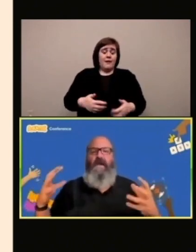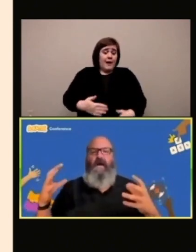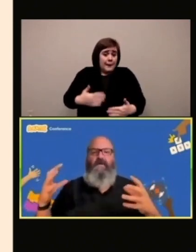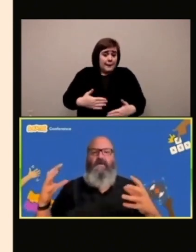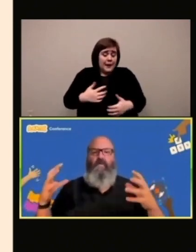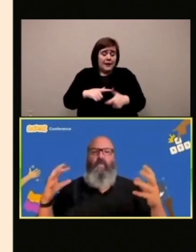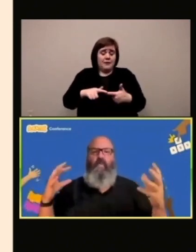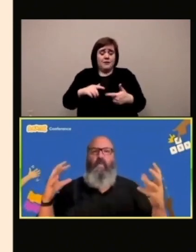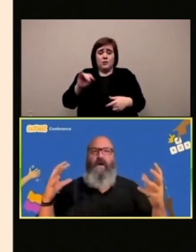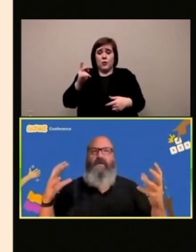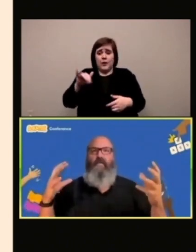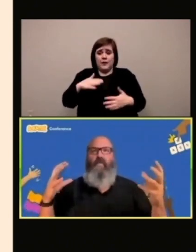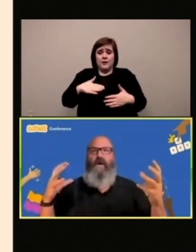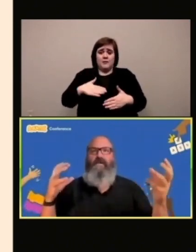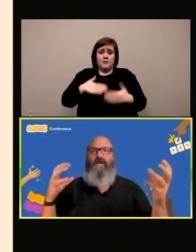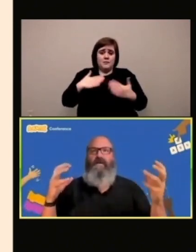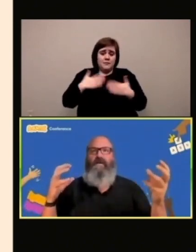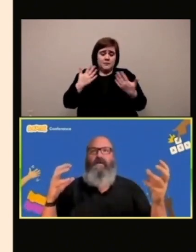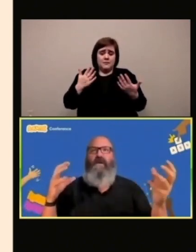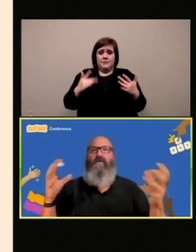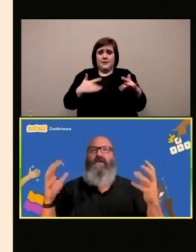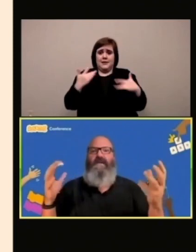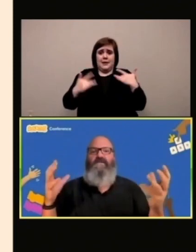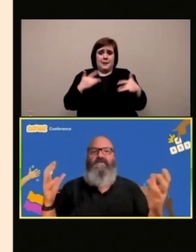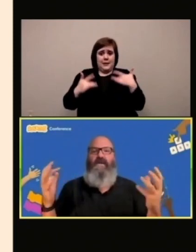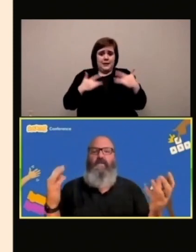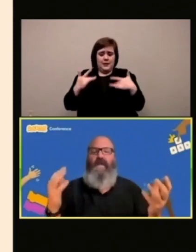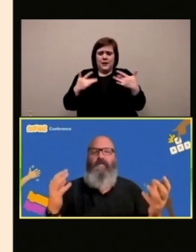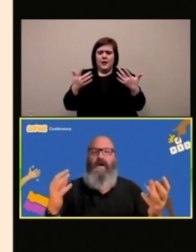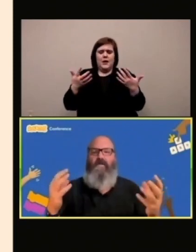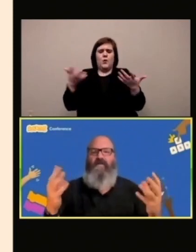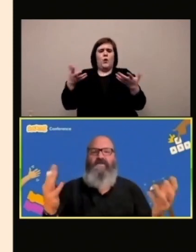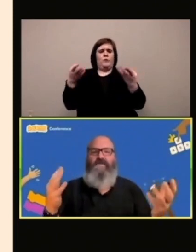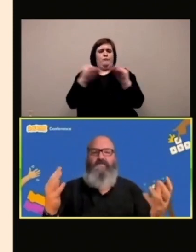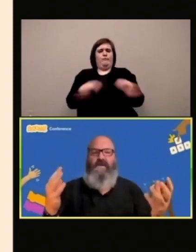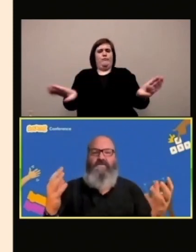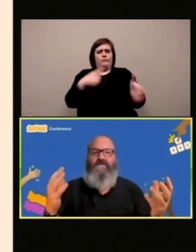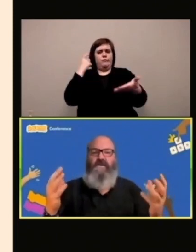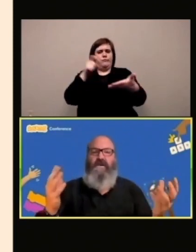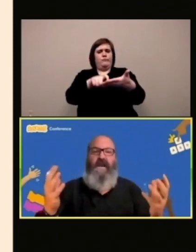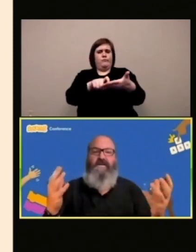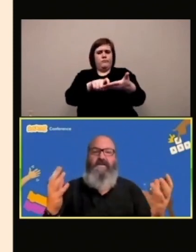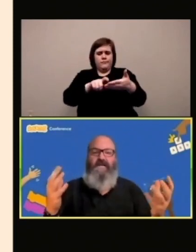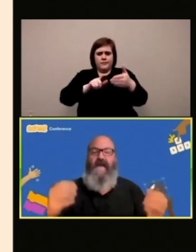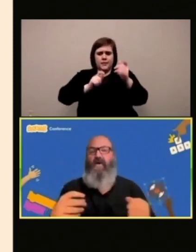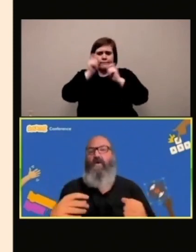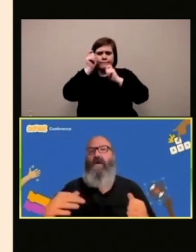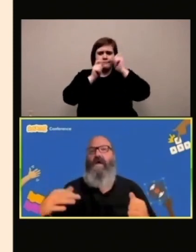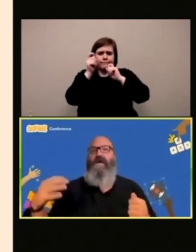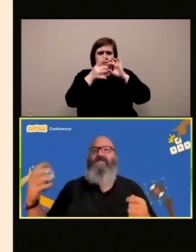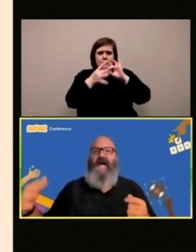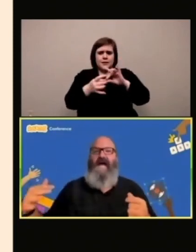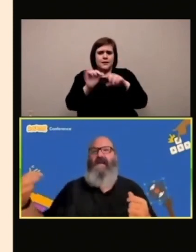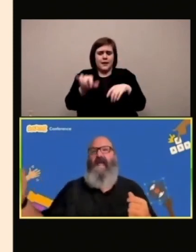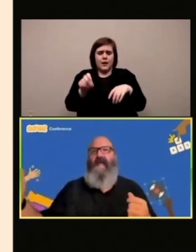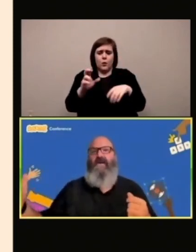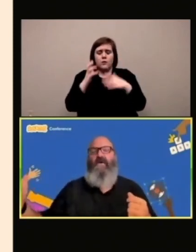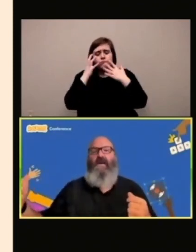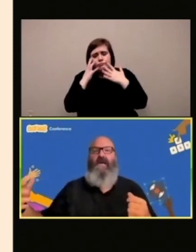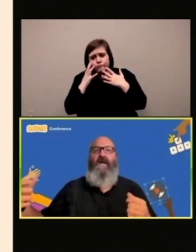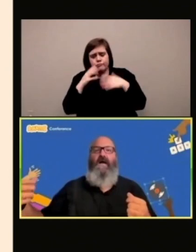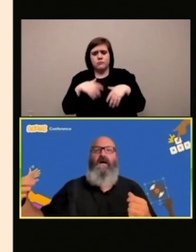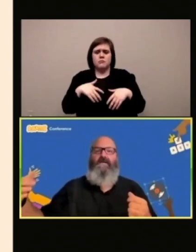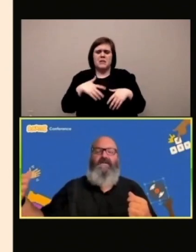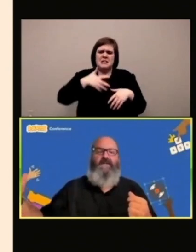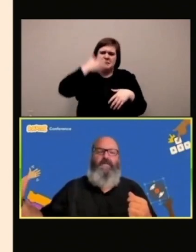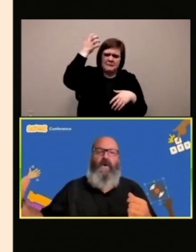excitement. What generalizations can we make about facial expressions connected to that, or sad,